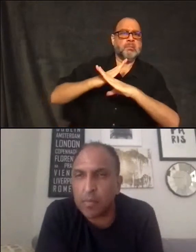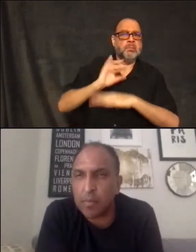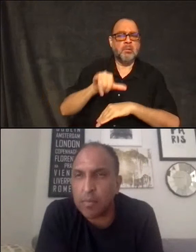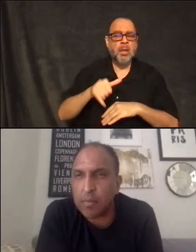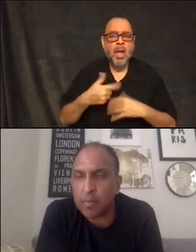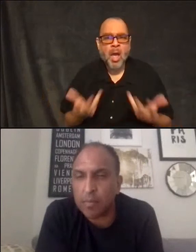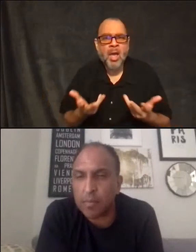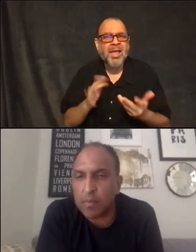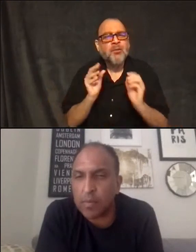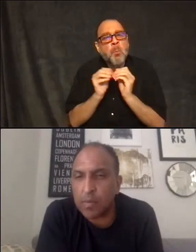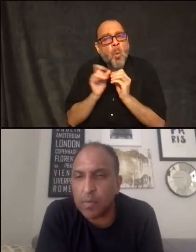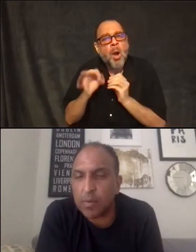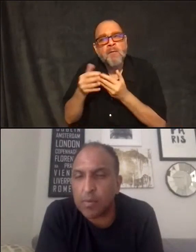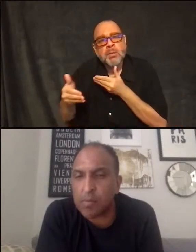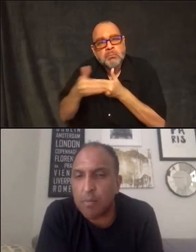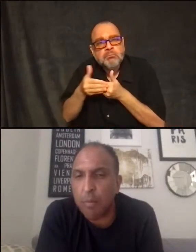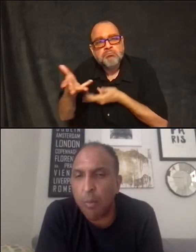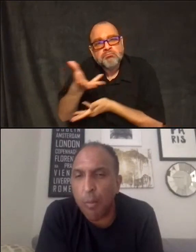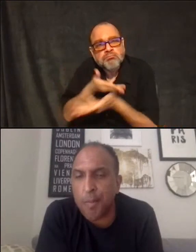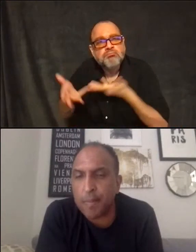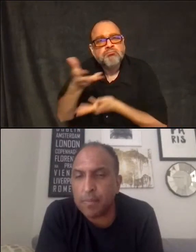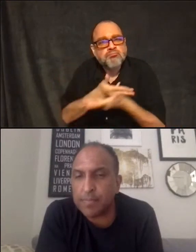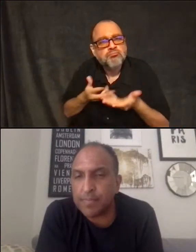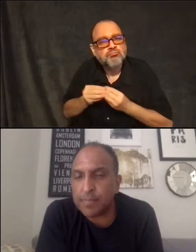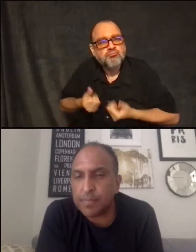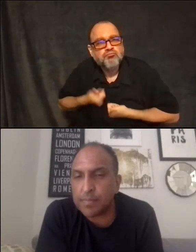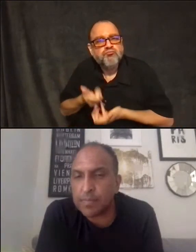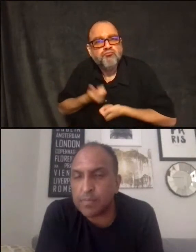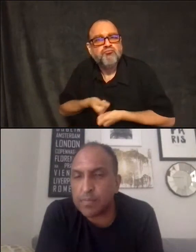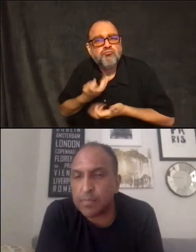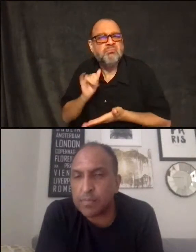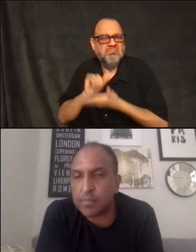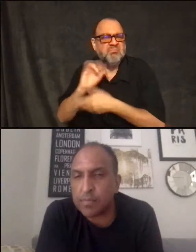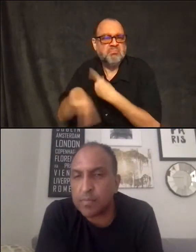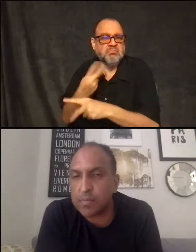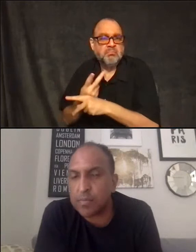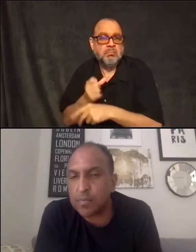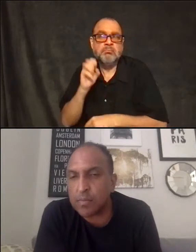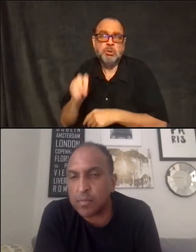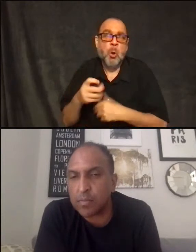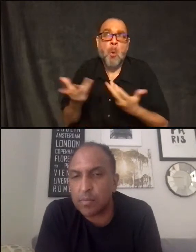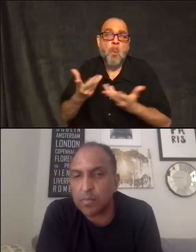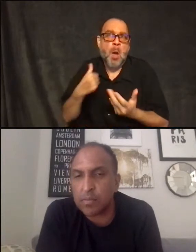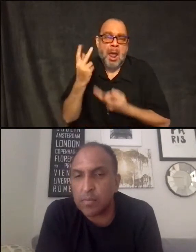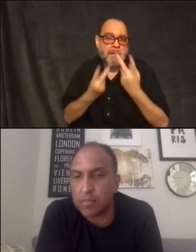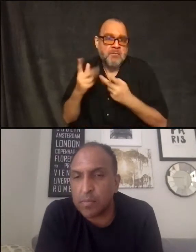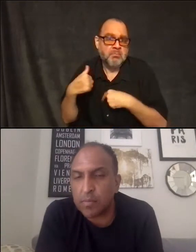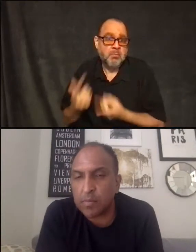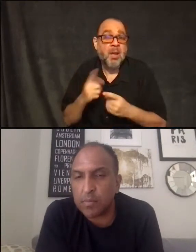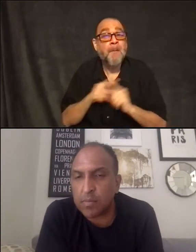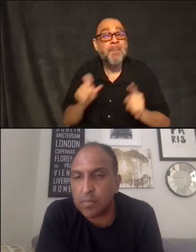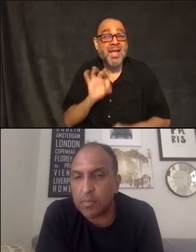audio. So those are some things that just come to mind from my side of things. Like I said, if you connect with me